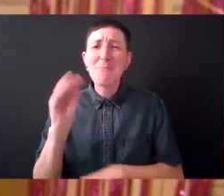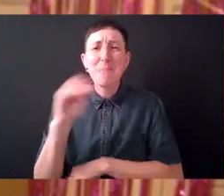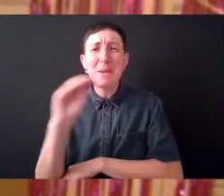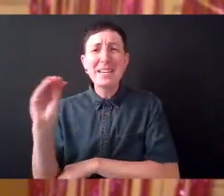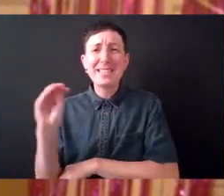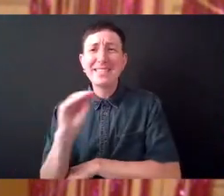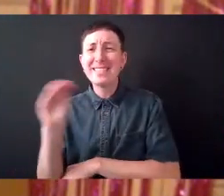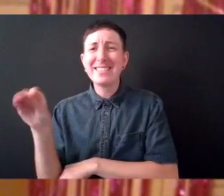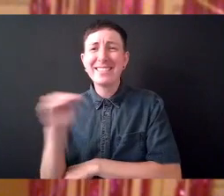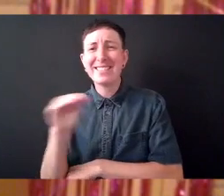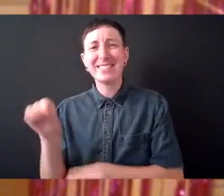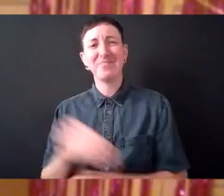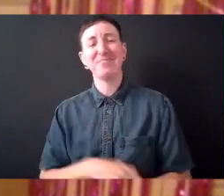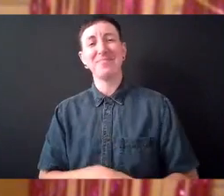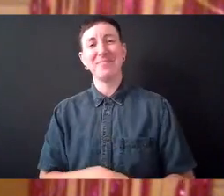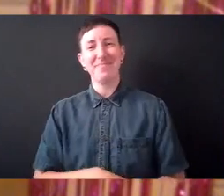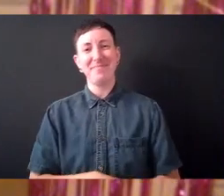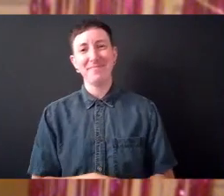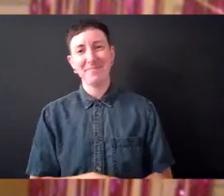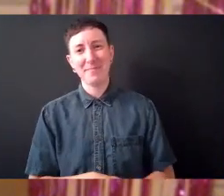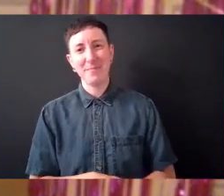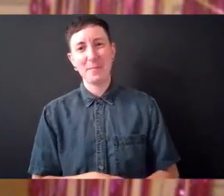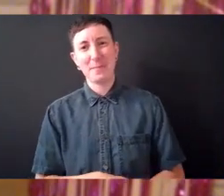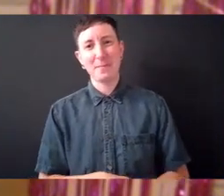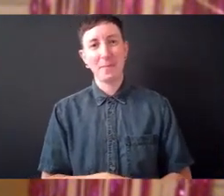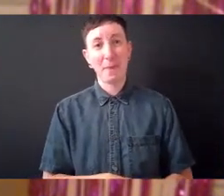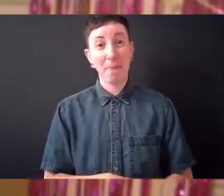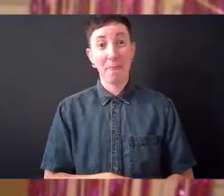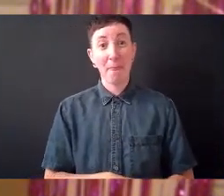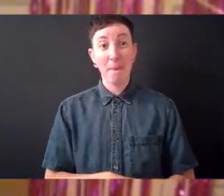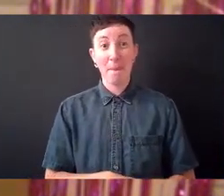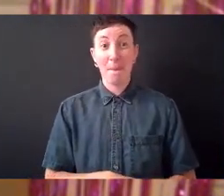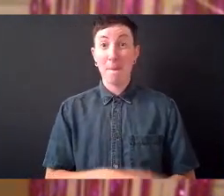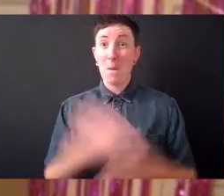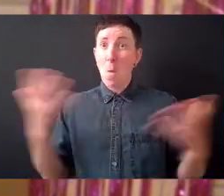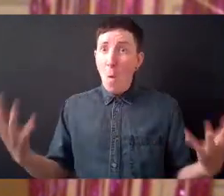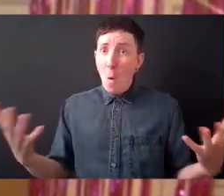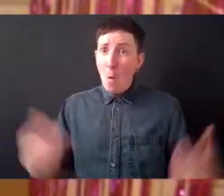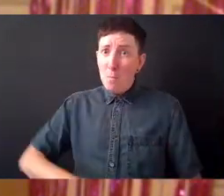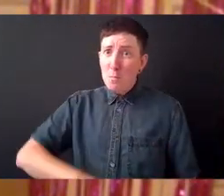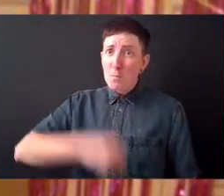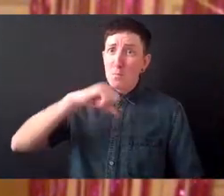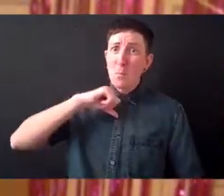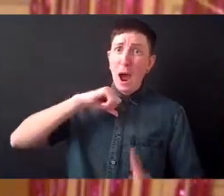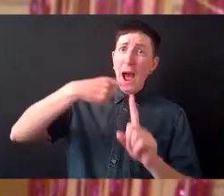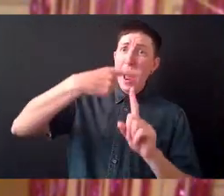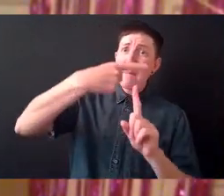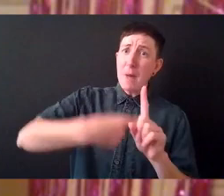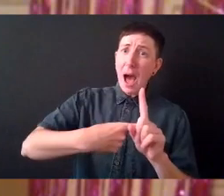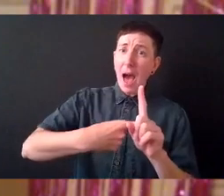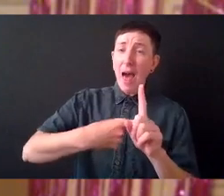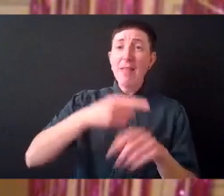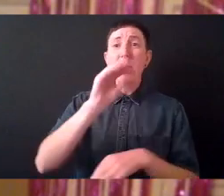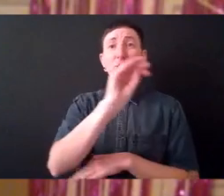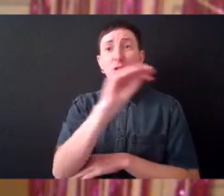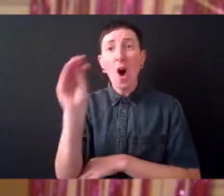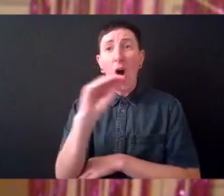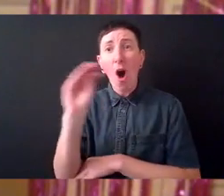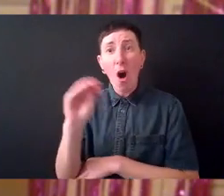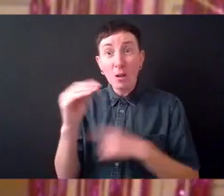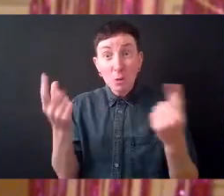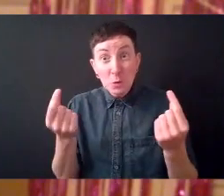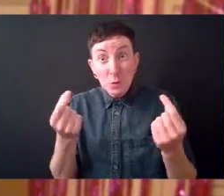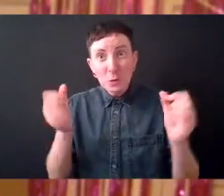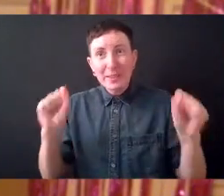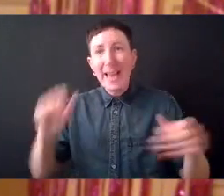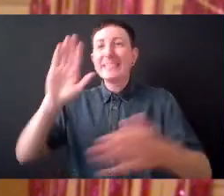The best part about sock puppets, especially during Pride, is they can be beautiful singers. They